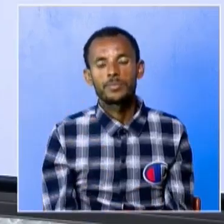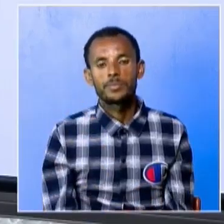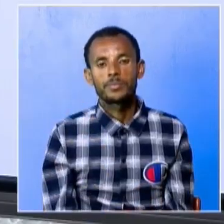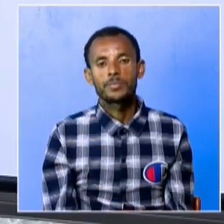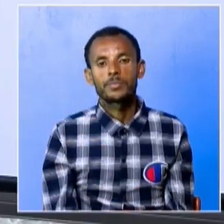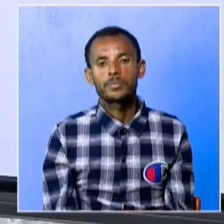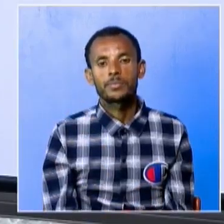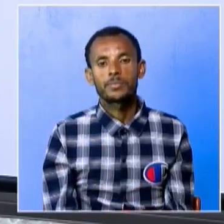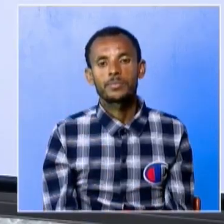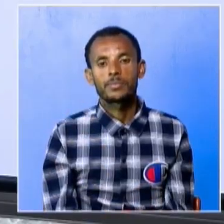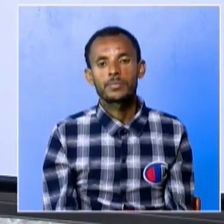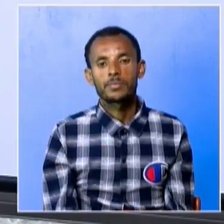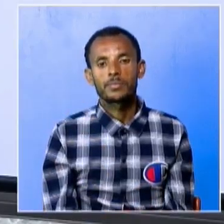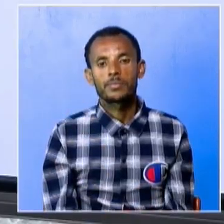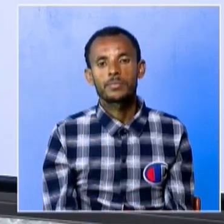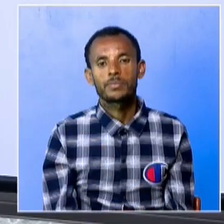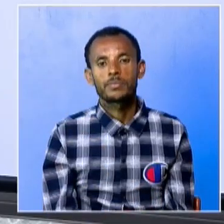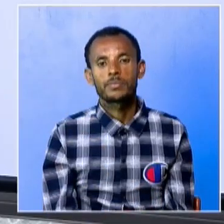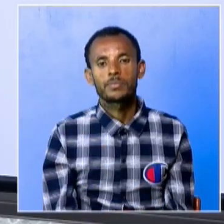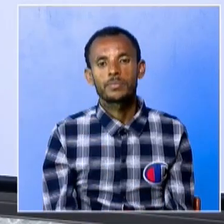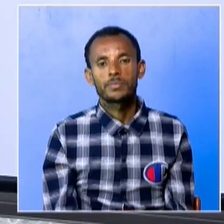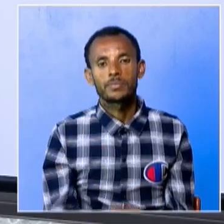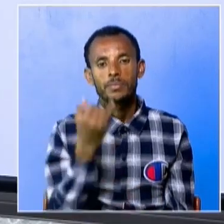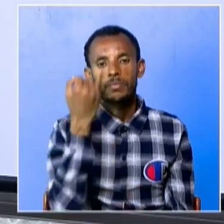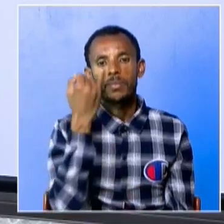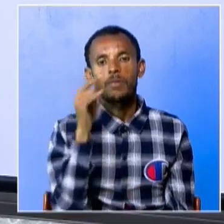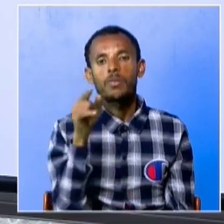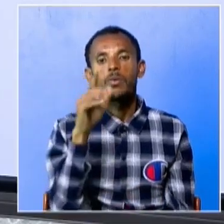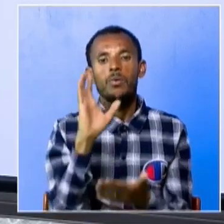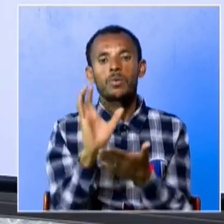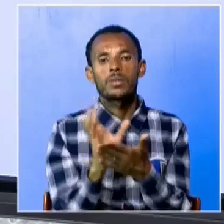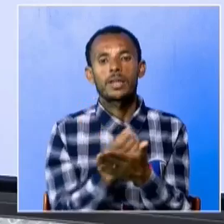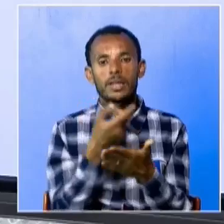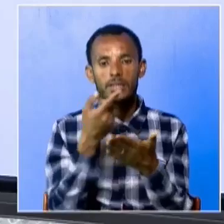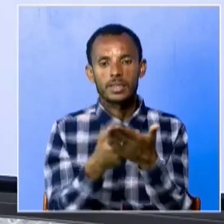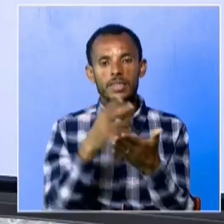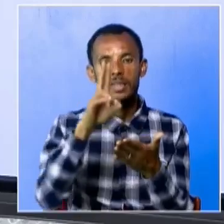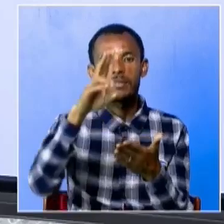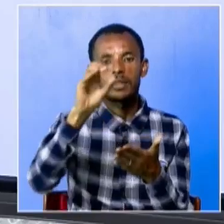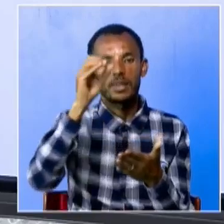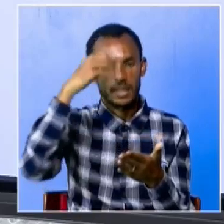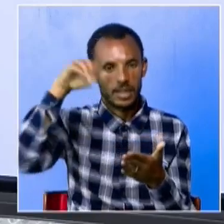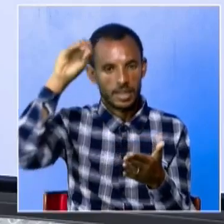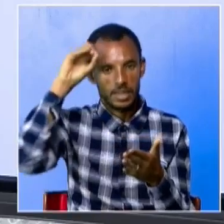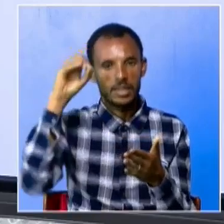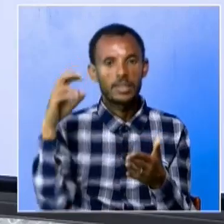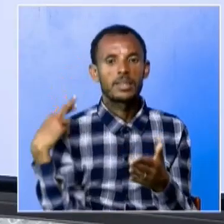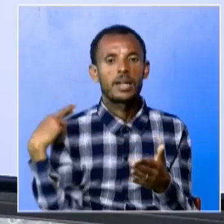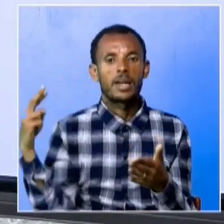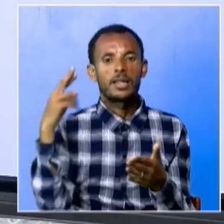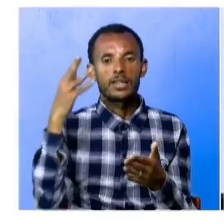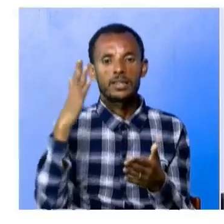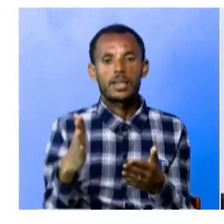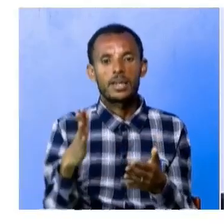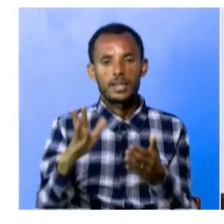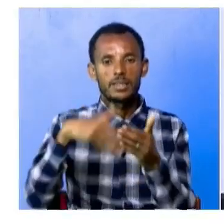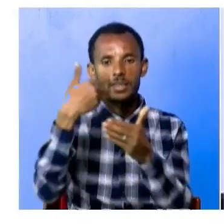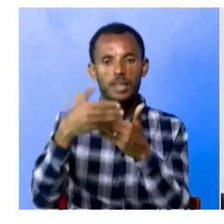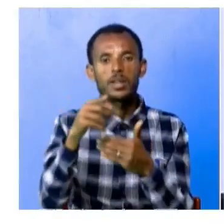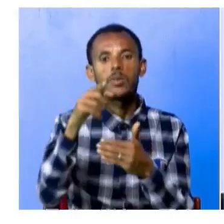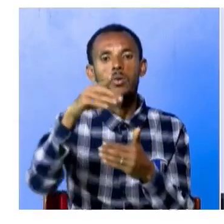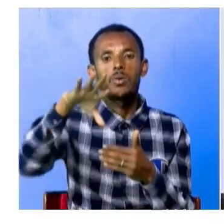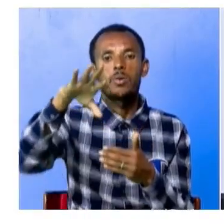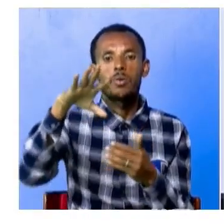So if you take this 70 degree to the right side, then you will